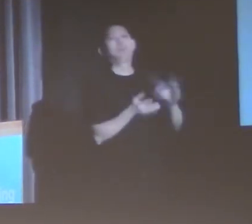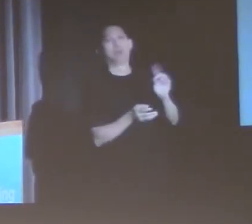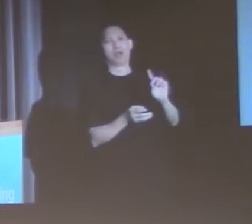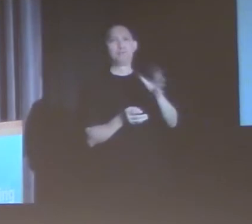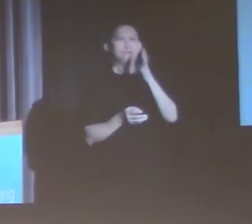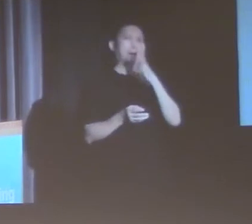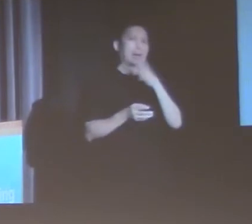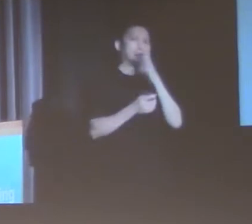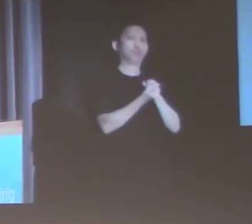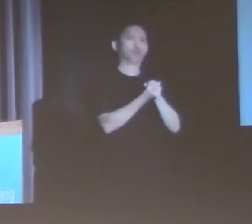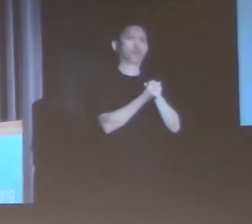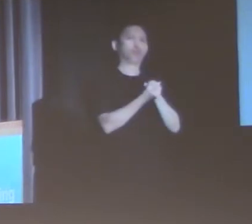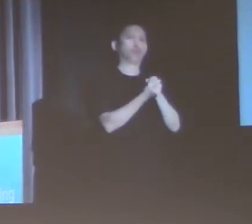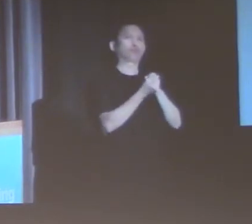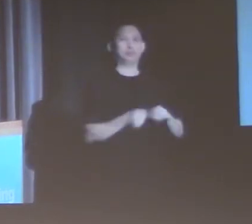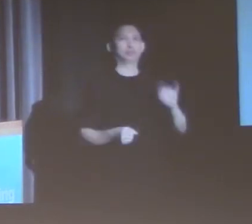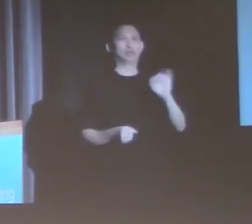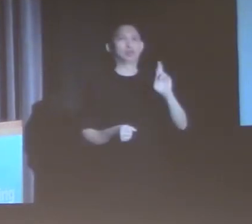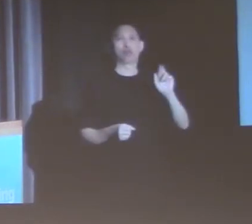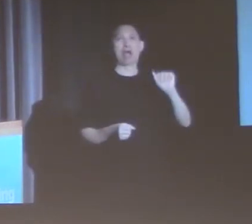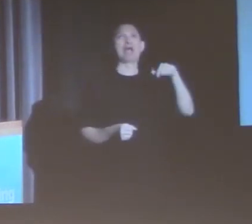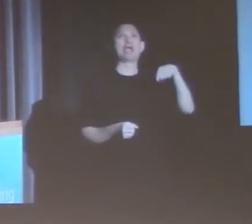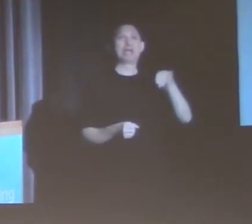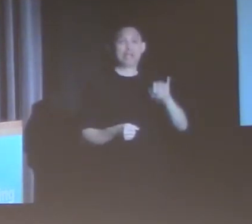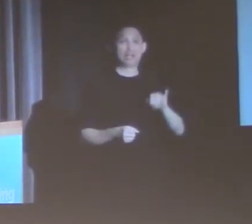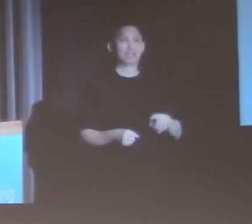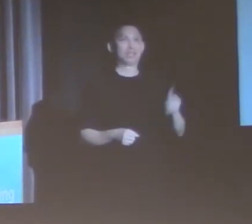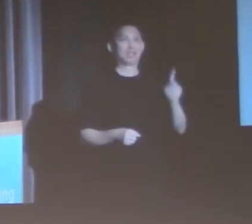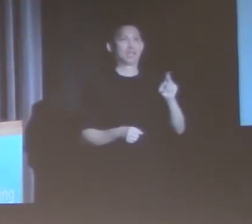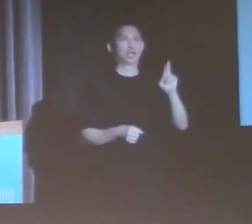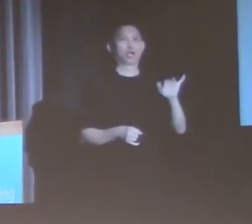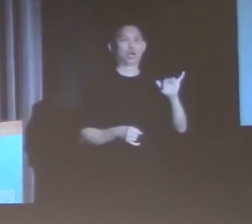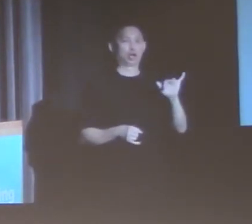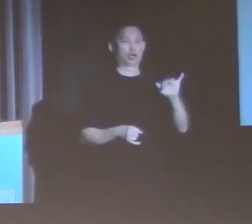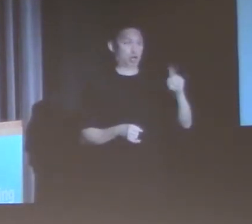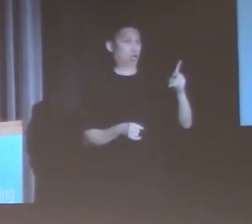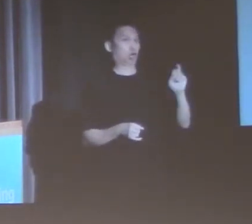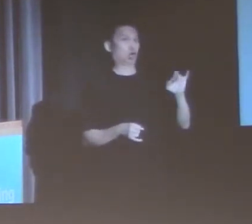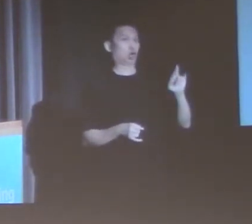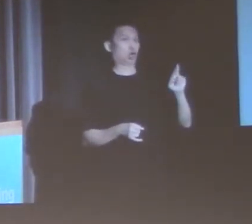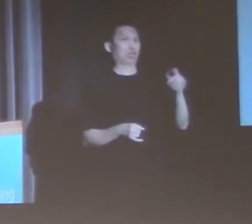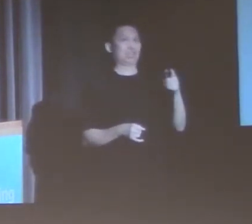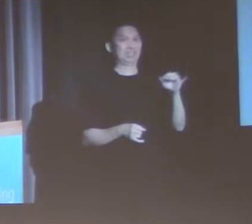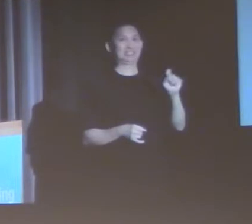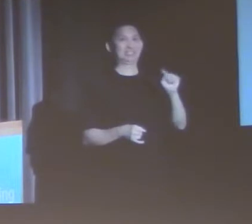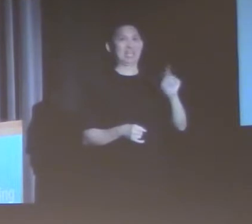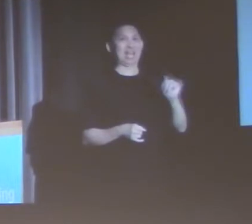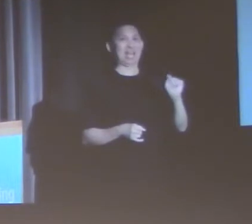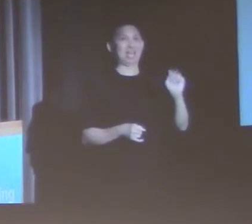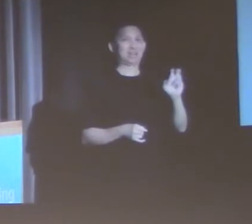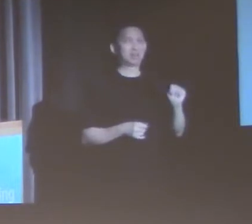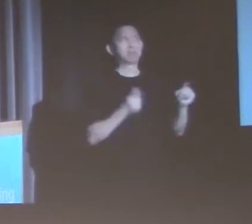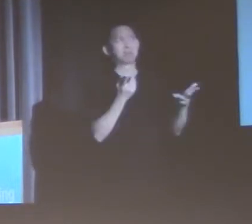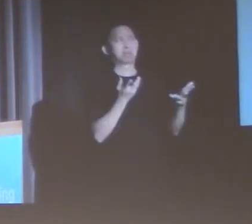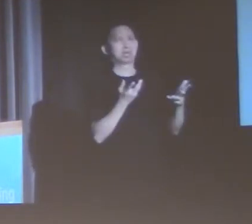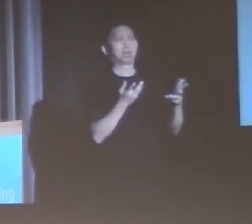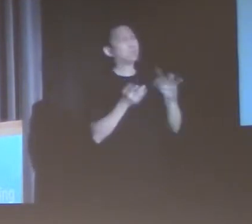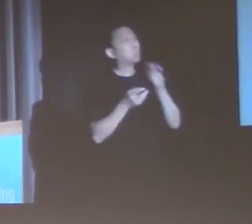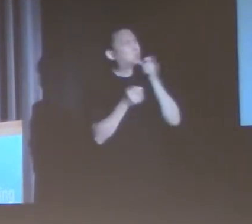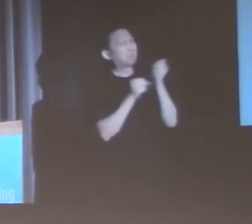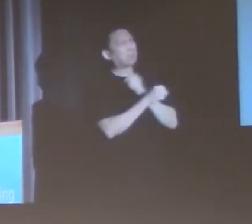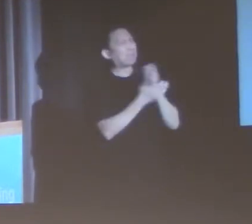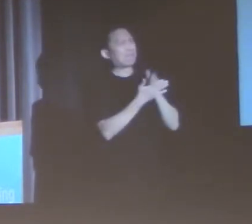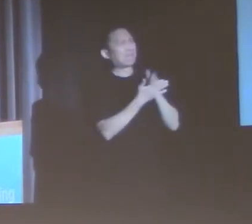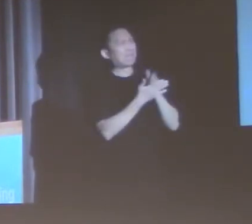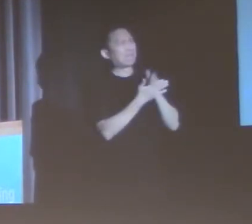Iraqi Kurdistan, I thought it would be very interesting to see the opposite side, who they are fighting. And who they are fighting, so